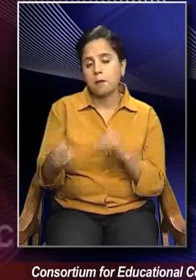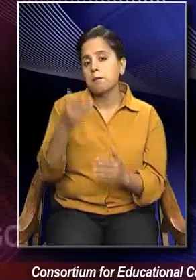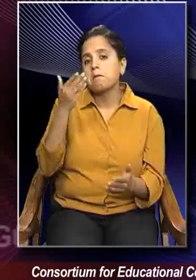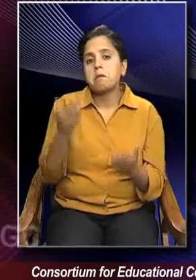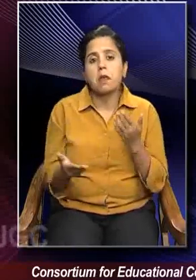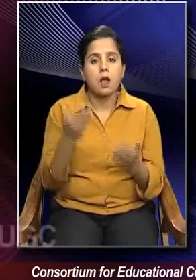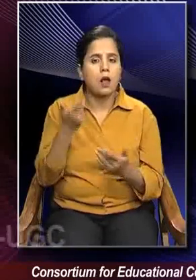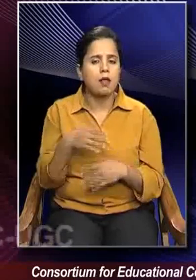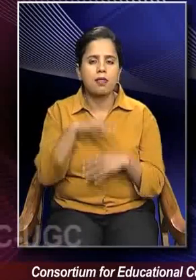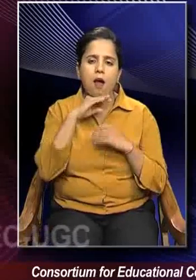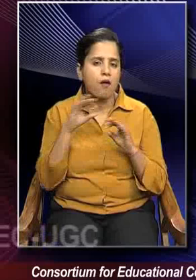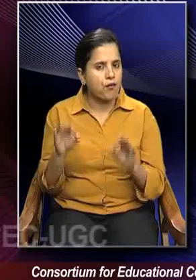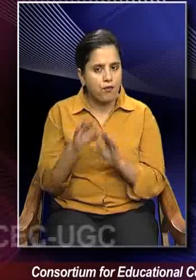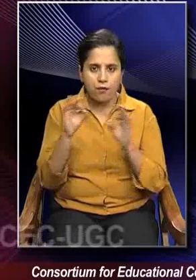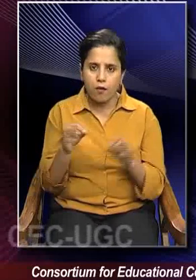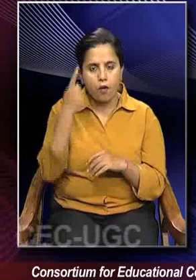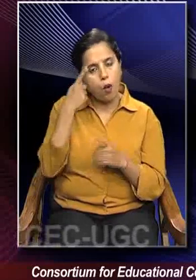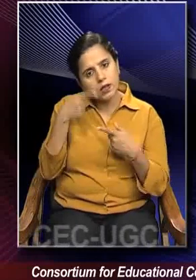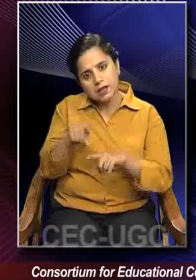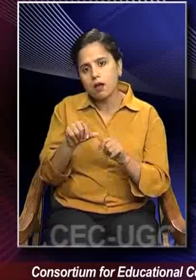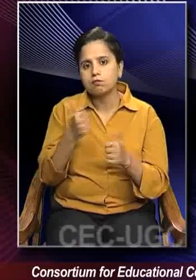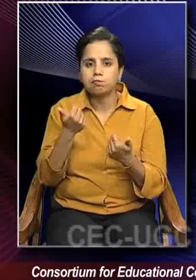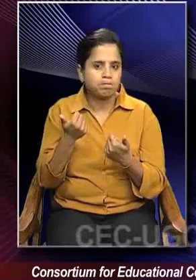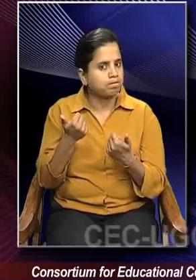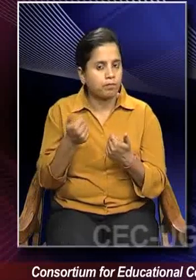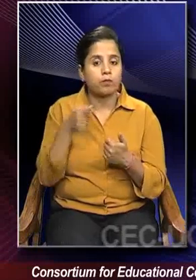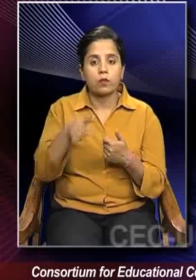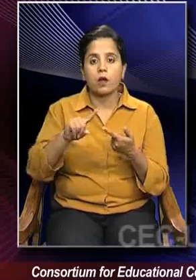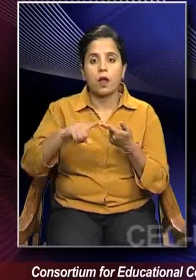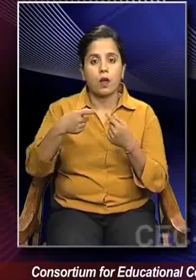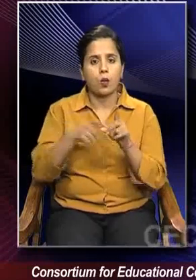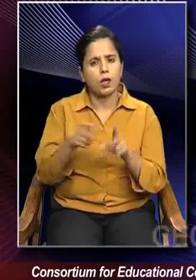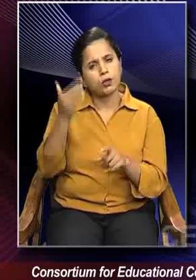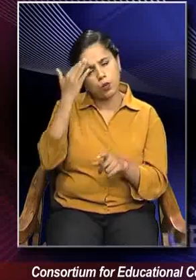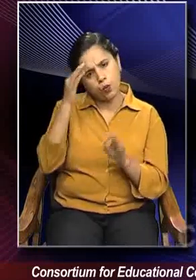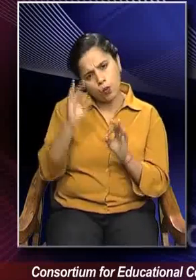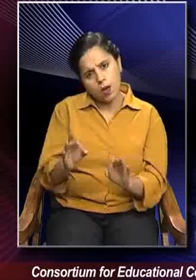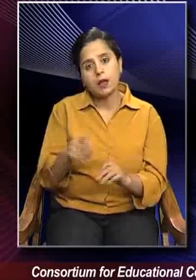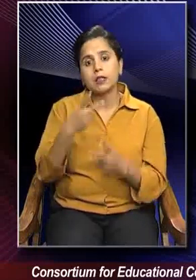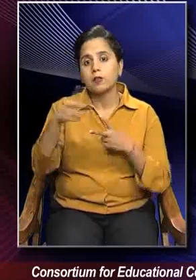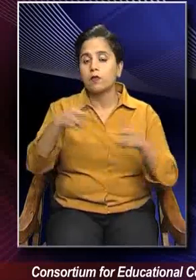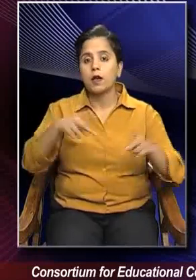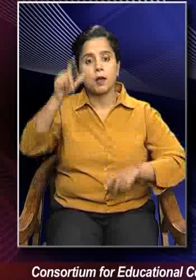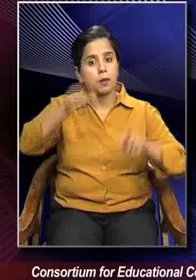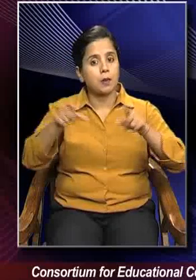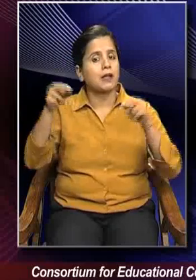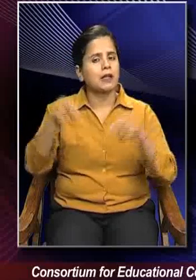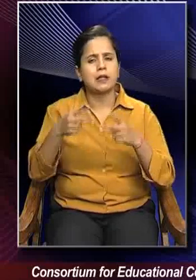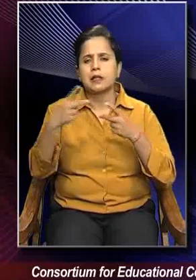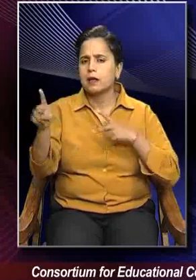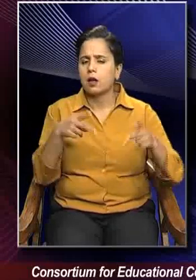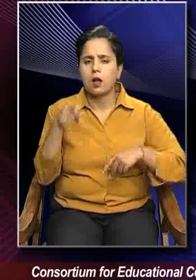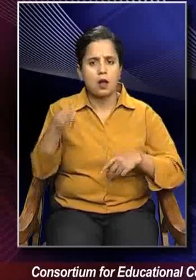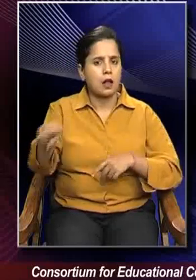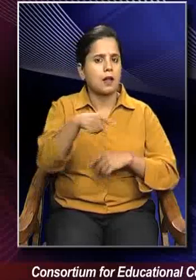be enough on its own. Equity knows that different people needs different amount